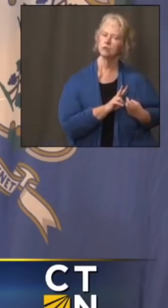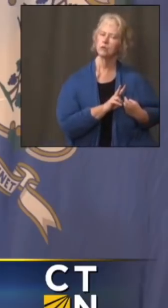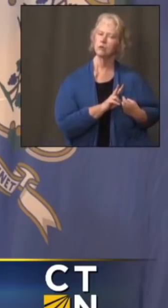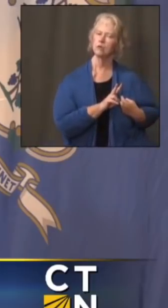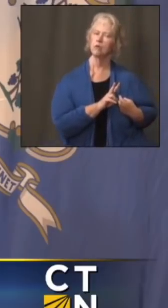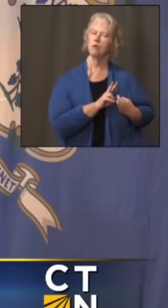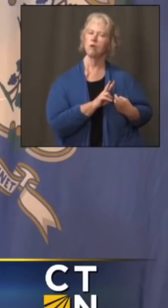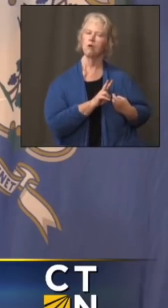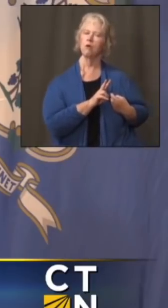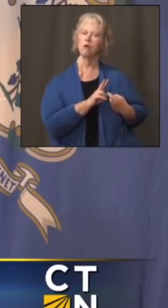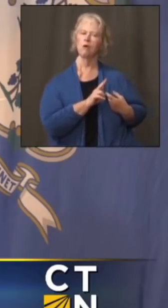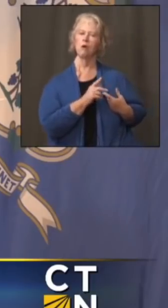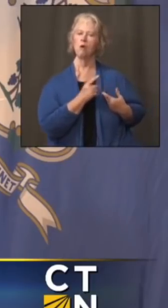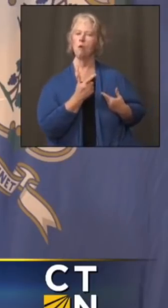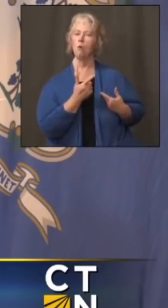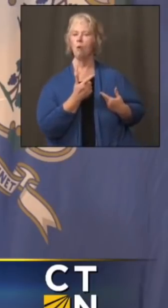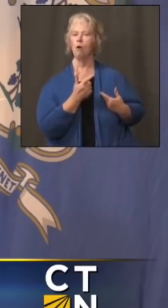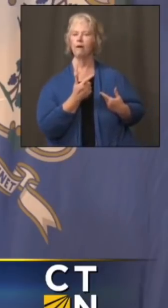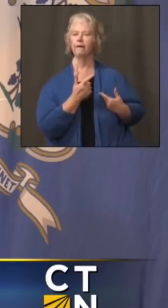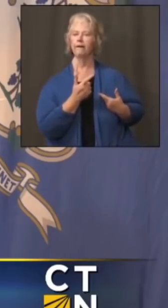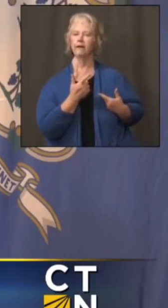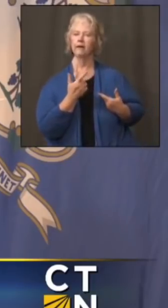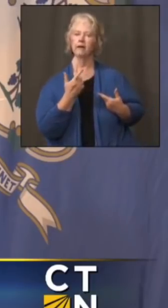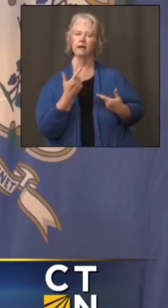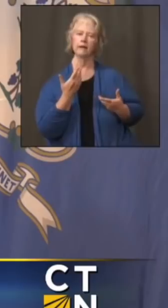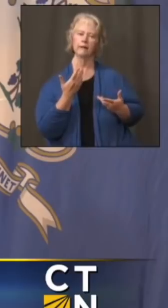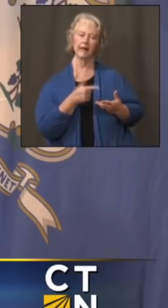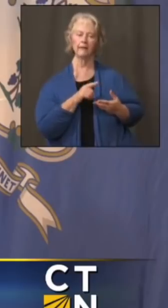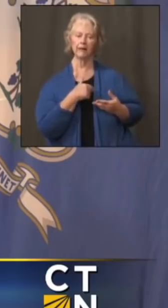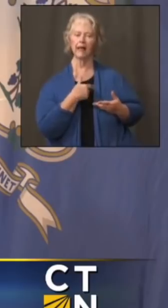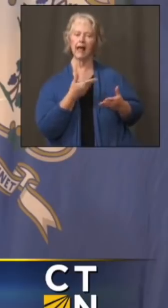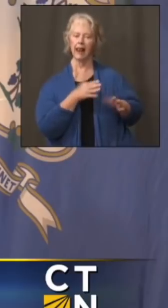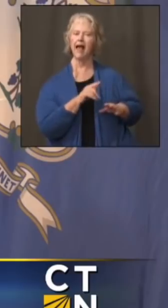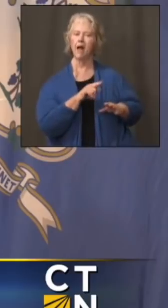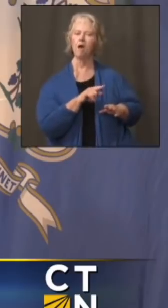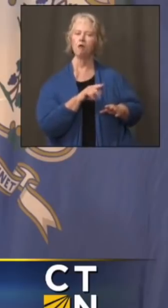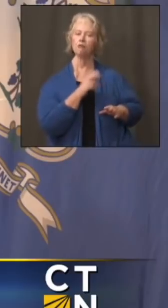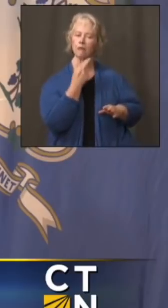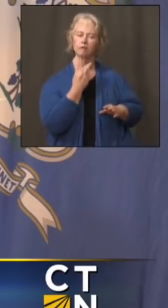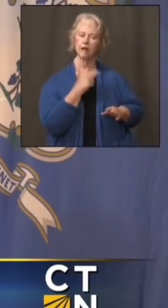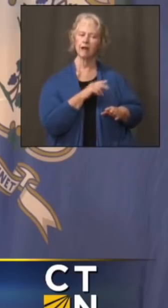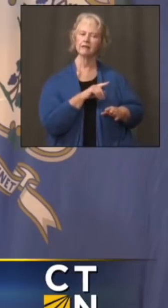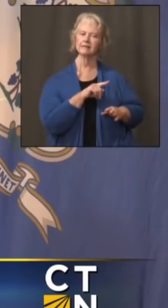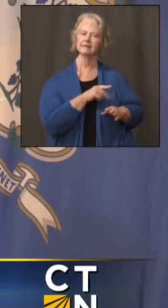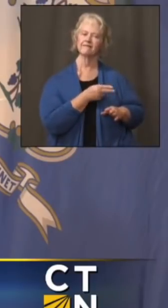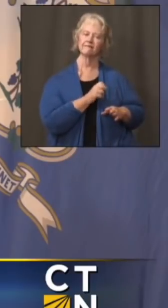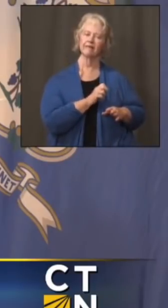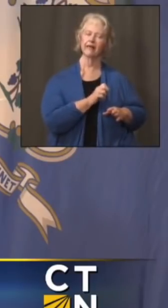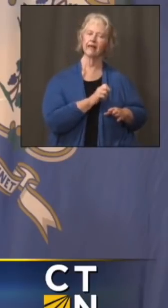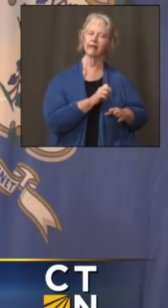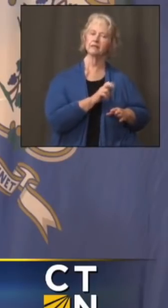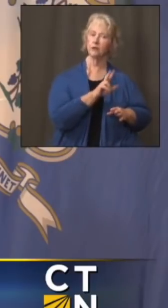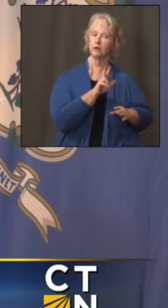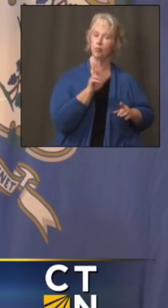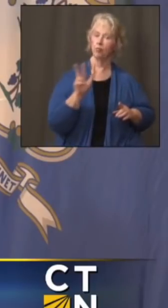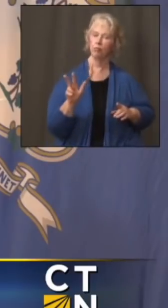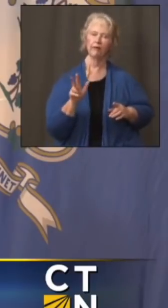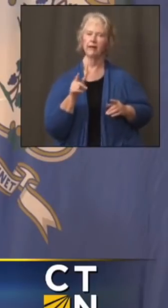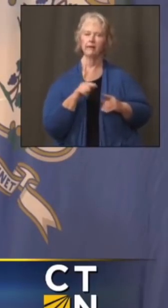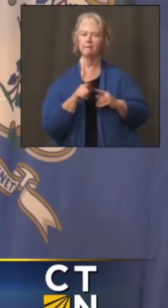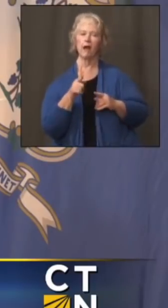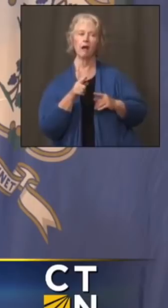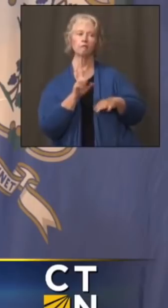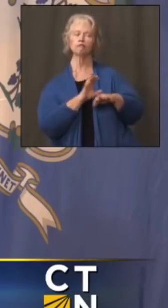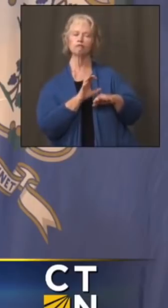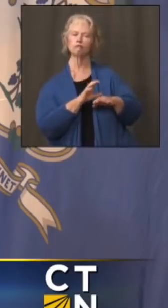Or the other way around, restaurants are okay at 75%, but houses of worship, you're going to have to go back